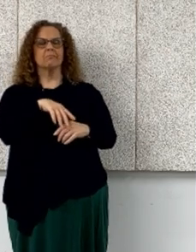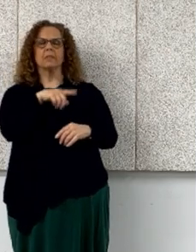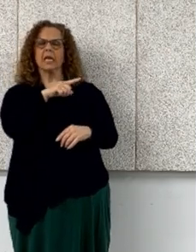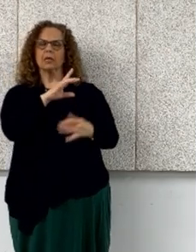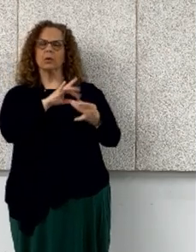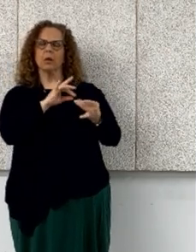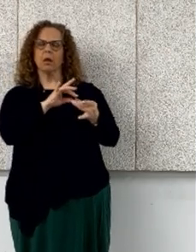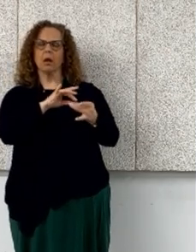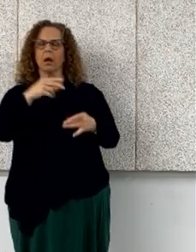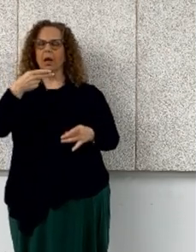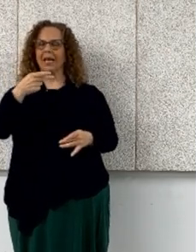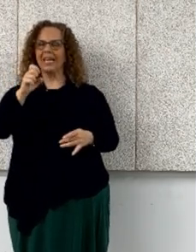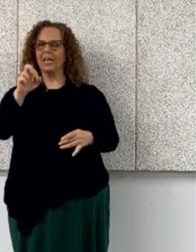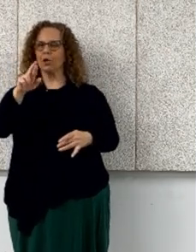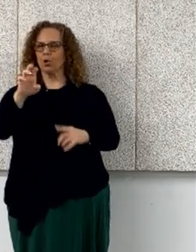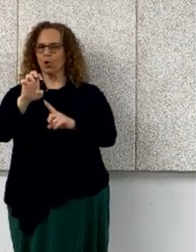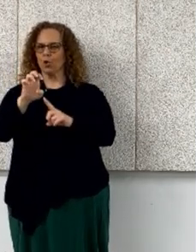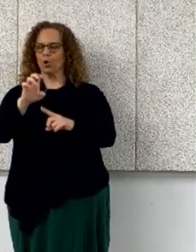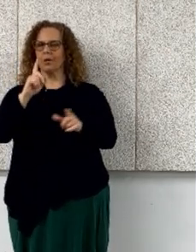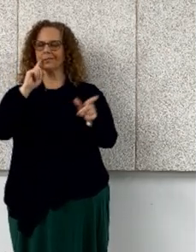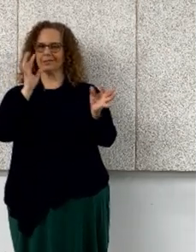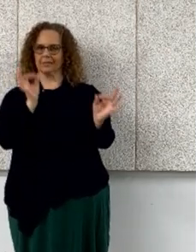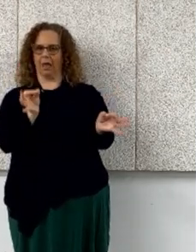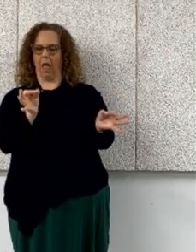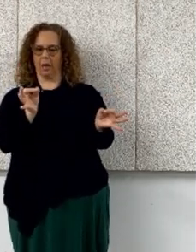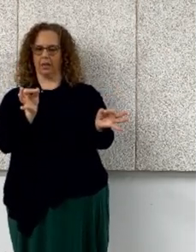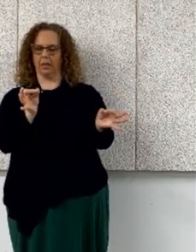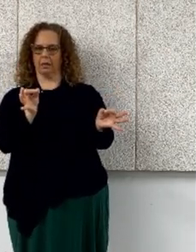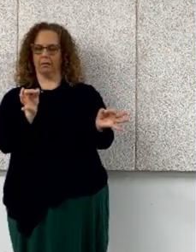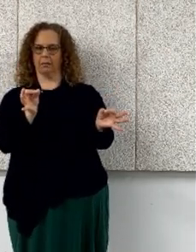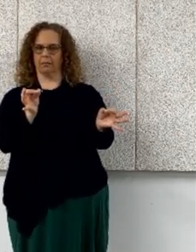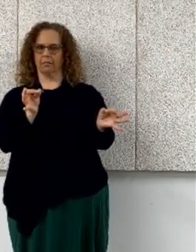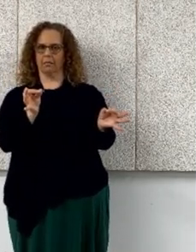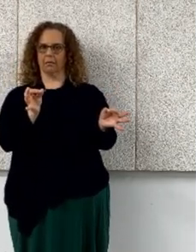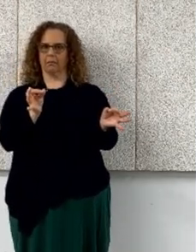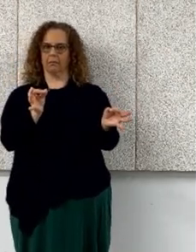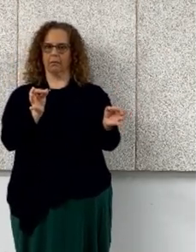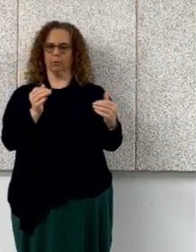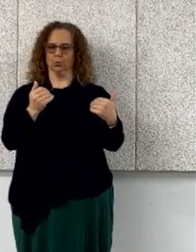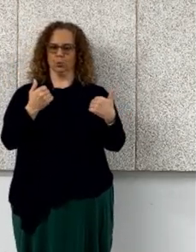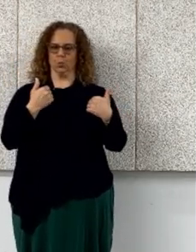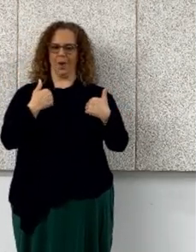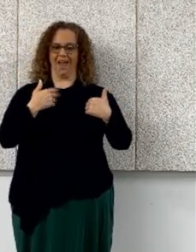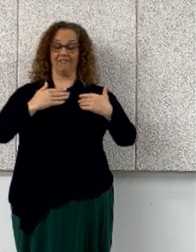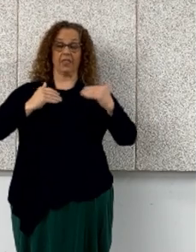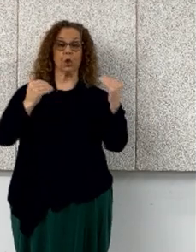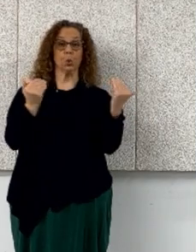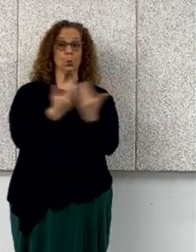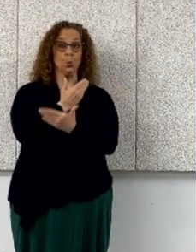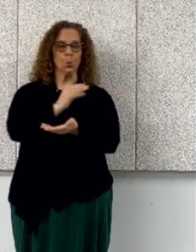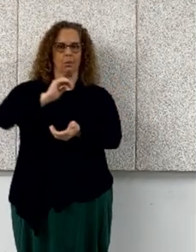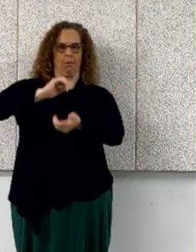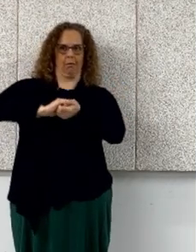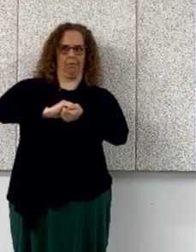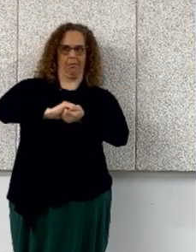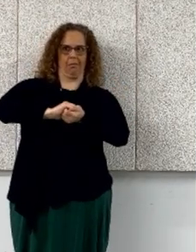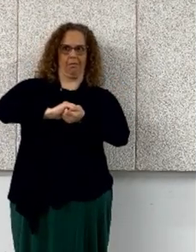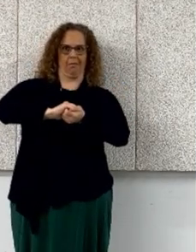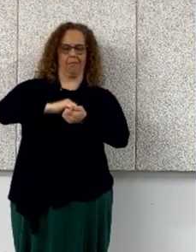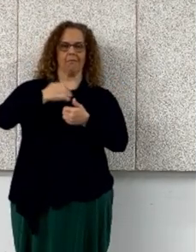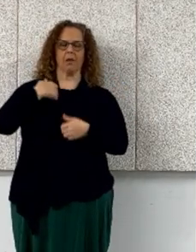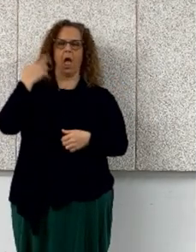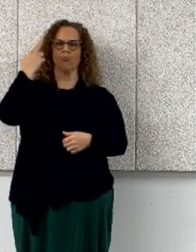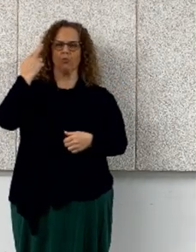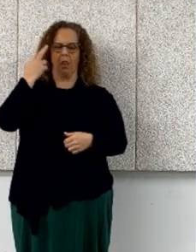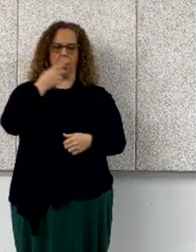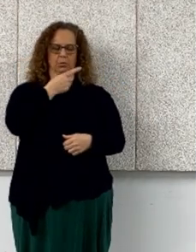HERE's decision to have this new version of collaborative leadership? Because I realize, as you also